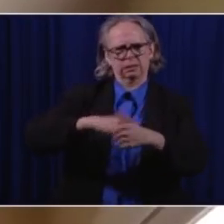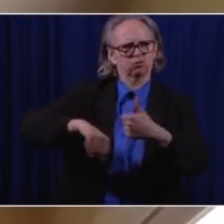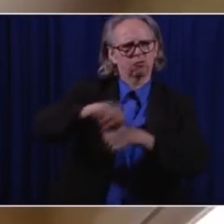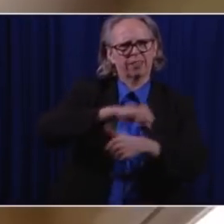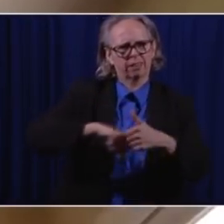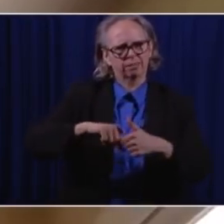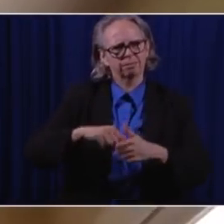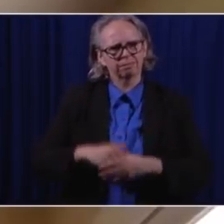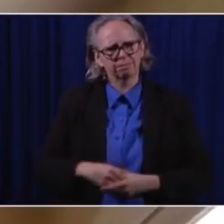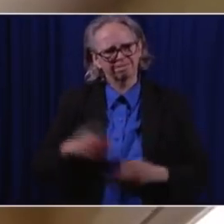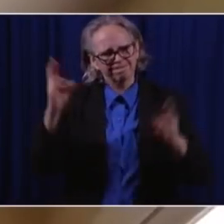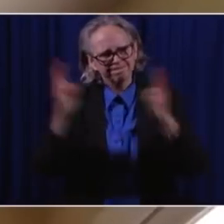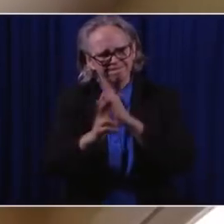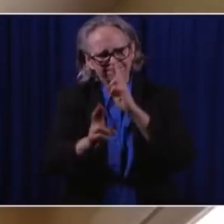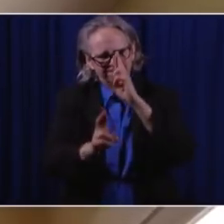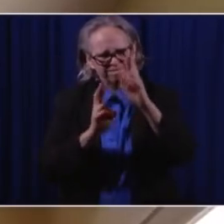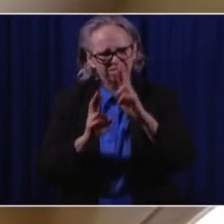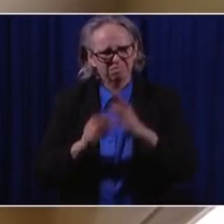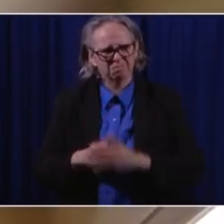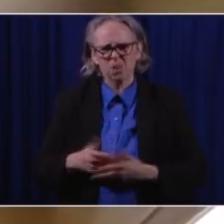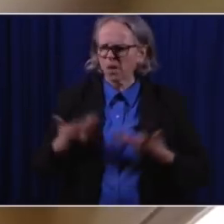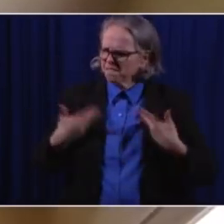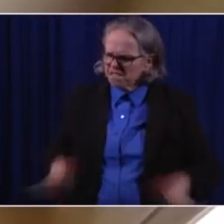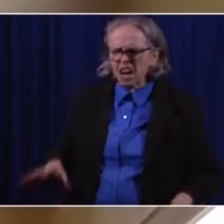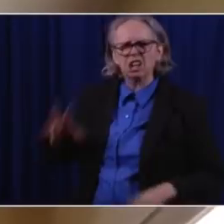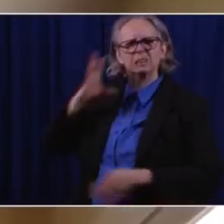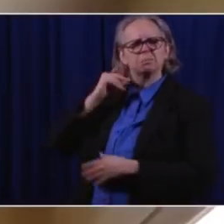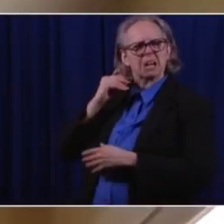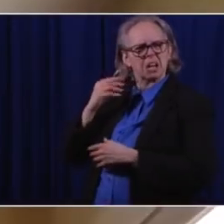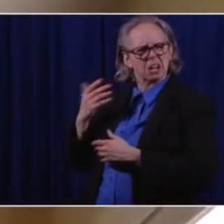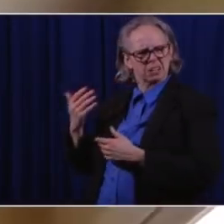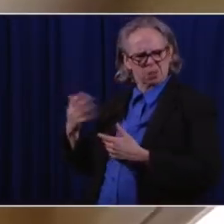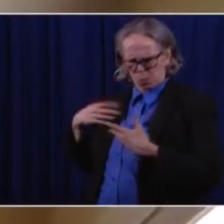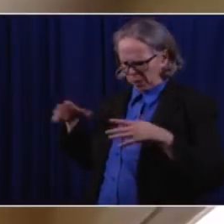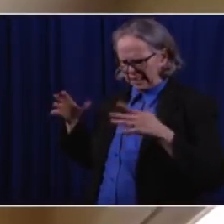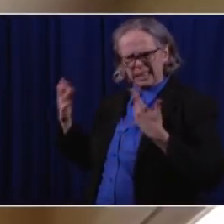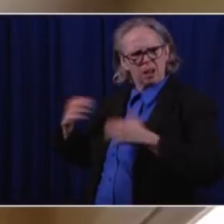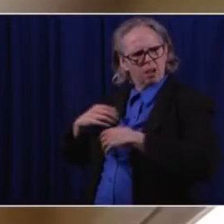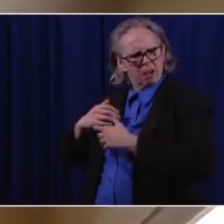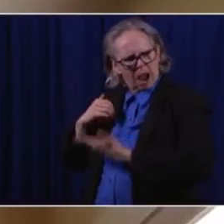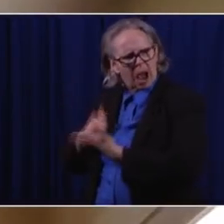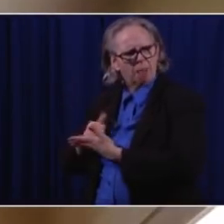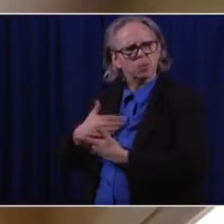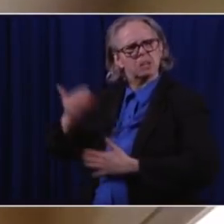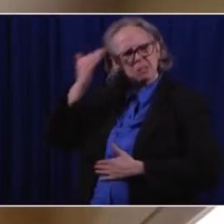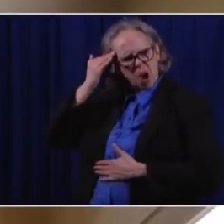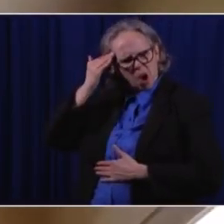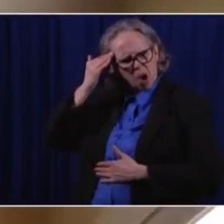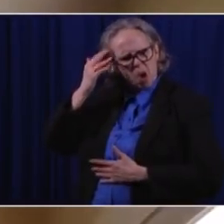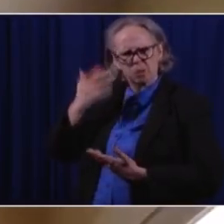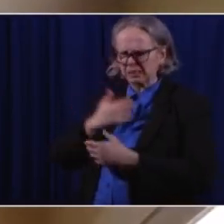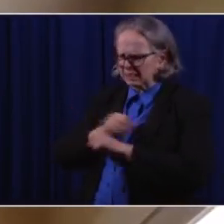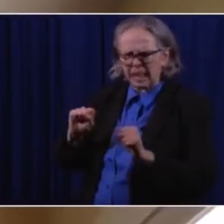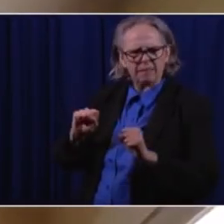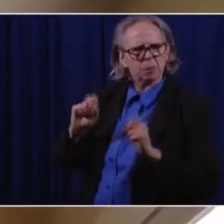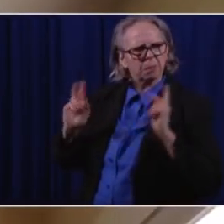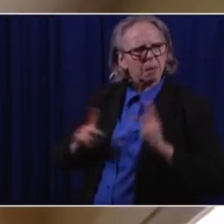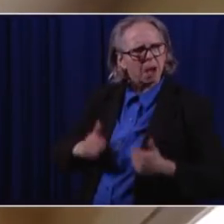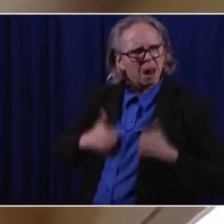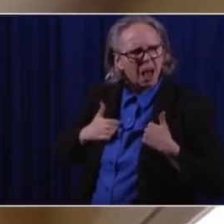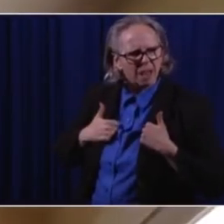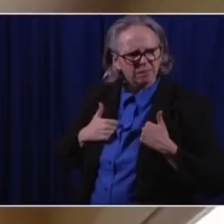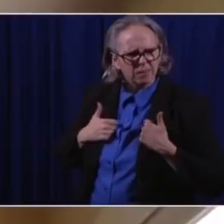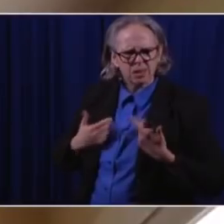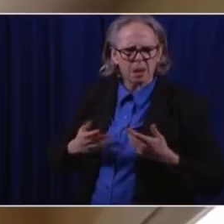it before. We have stayed home. We have saved lives. Businesses, restaurants, Ohio workers, schools,